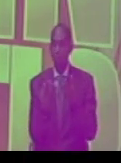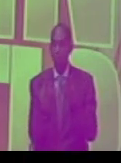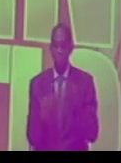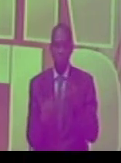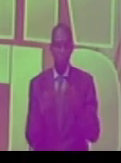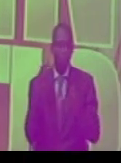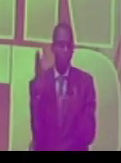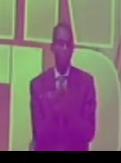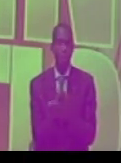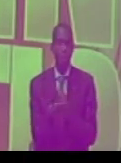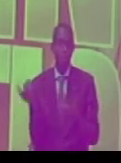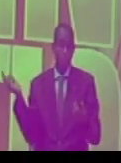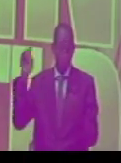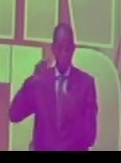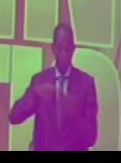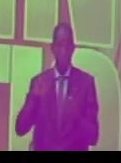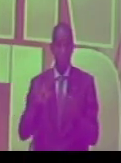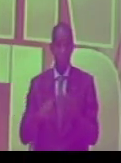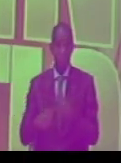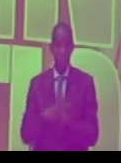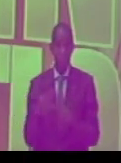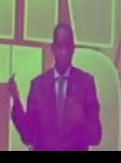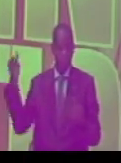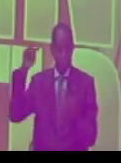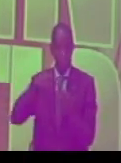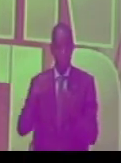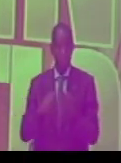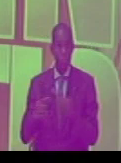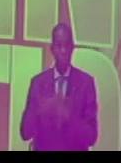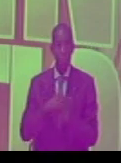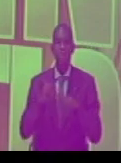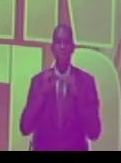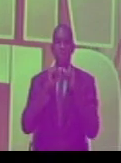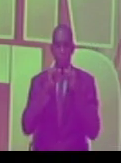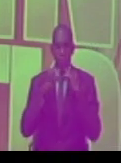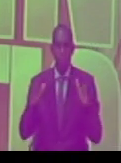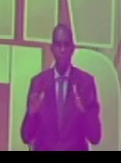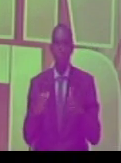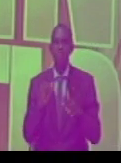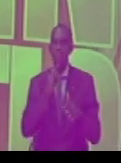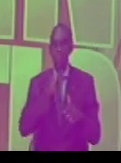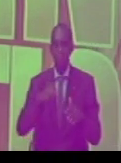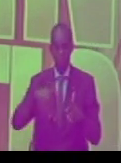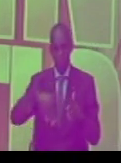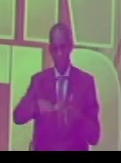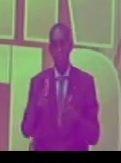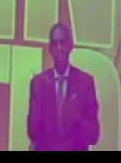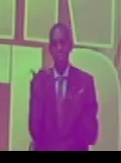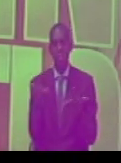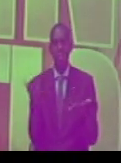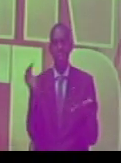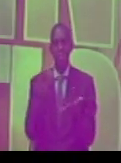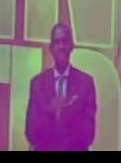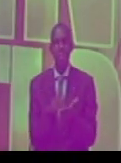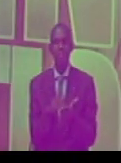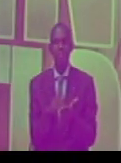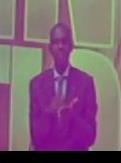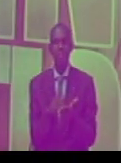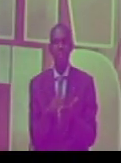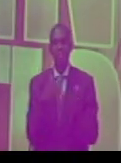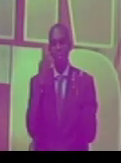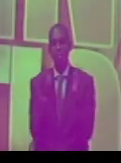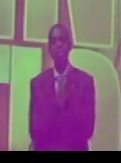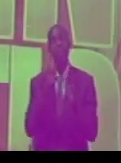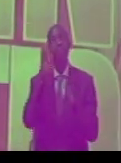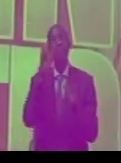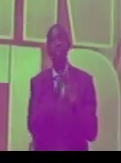that the blood still ceased and to today till today nothing